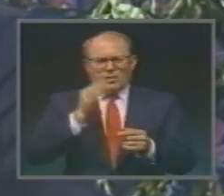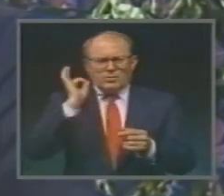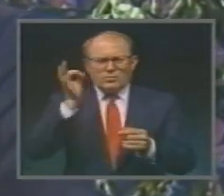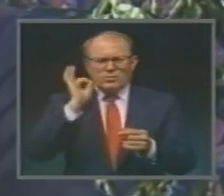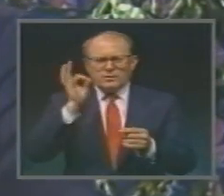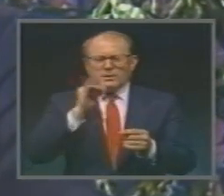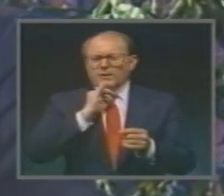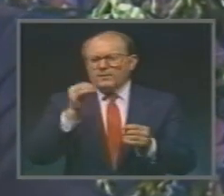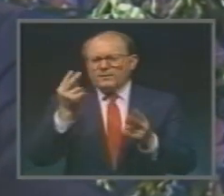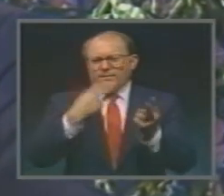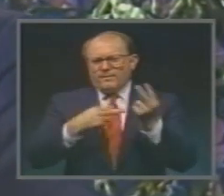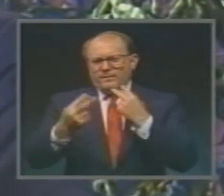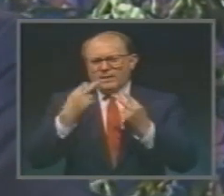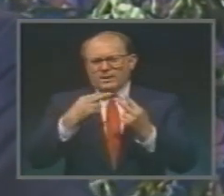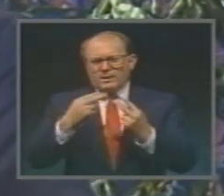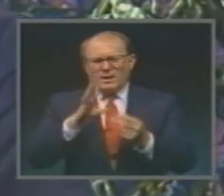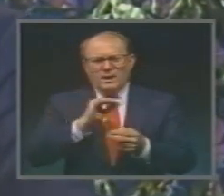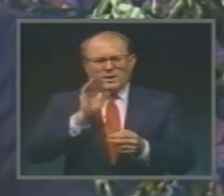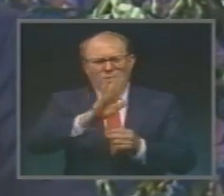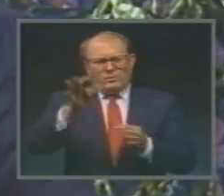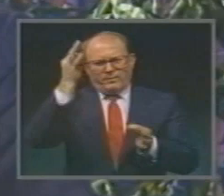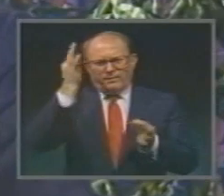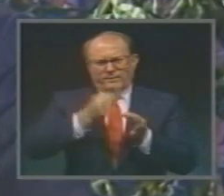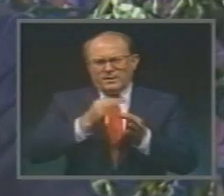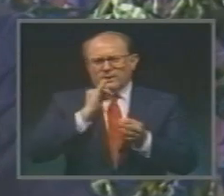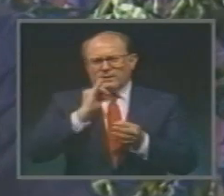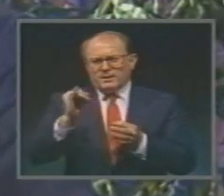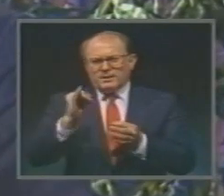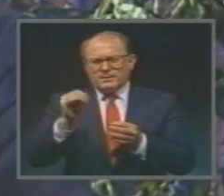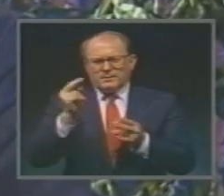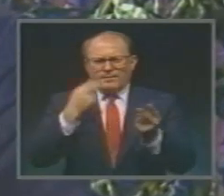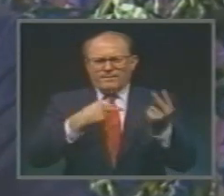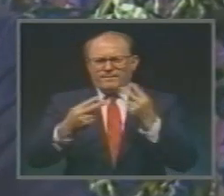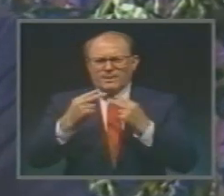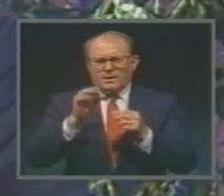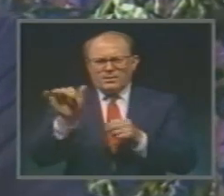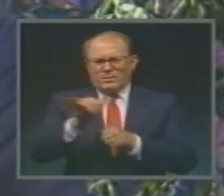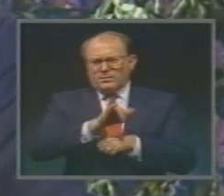vain. And your faith is also vain.